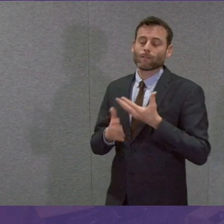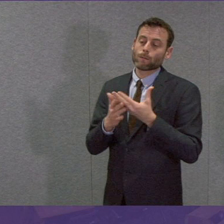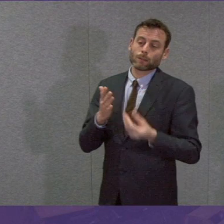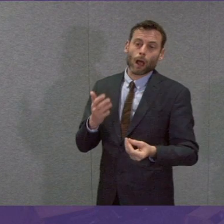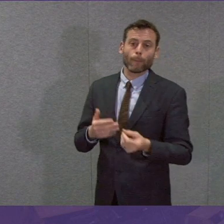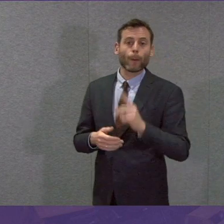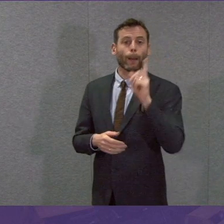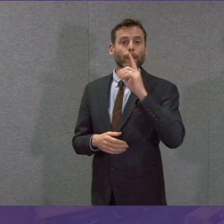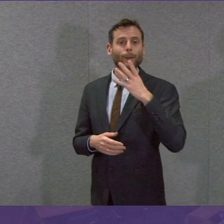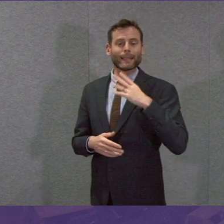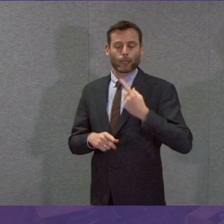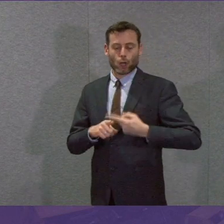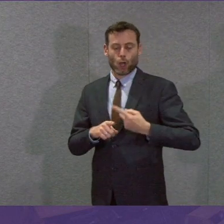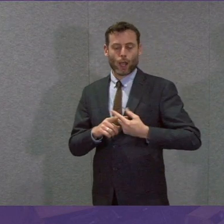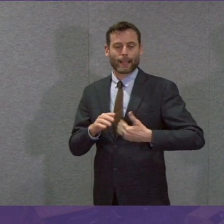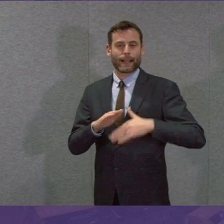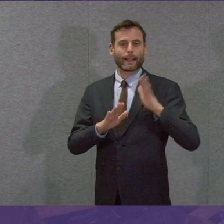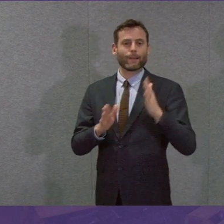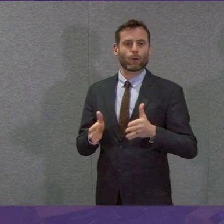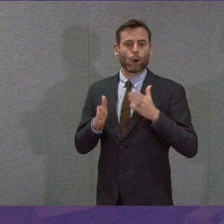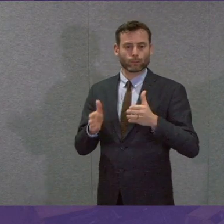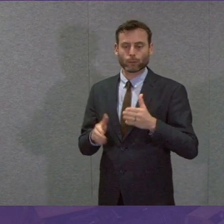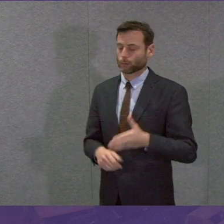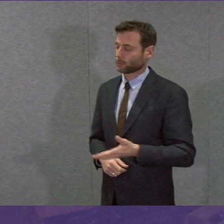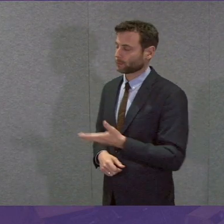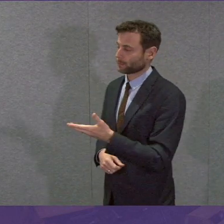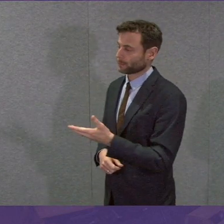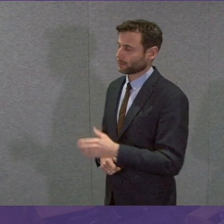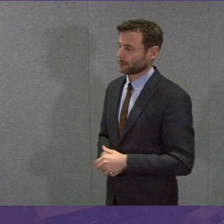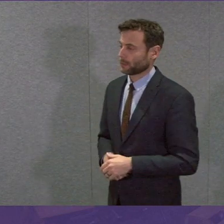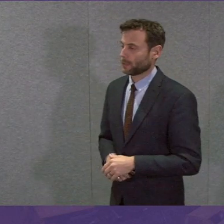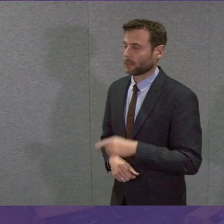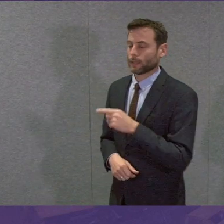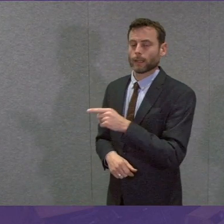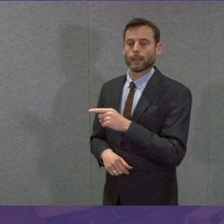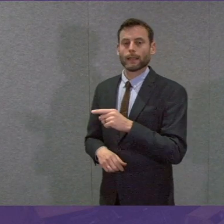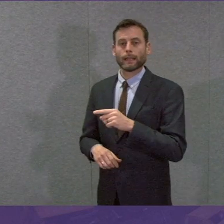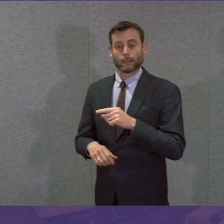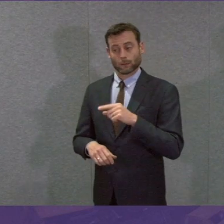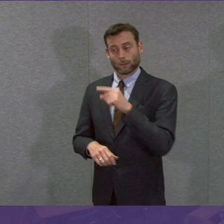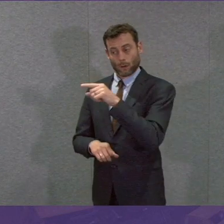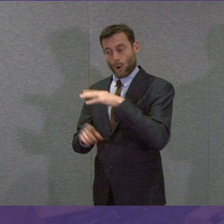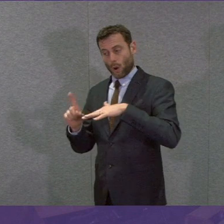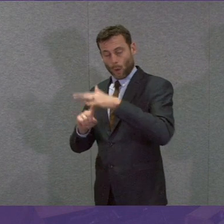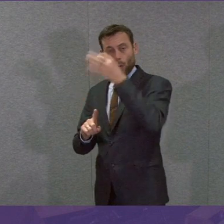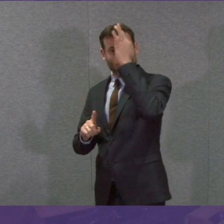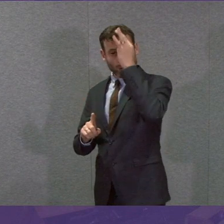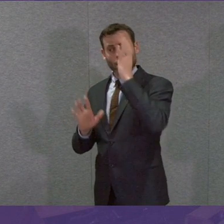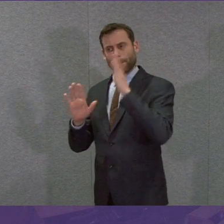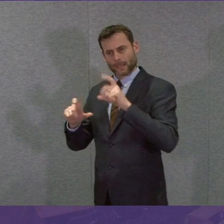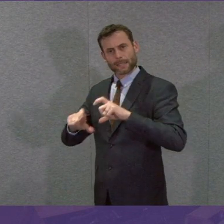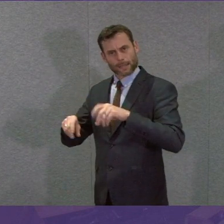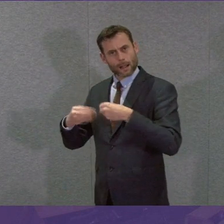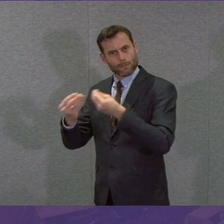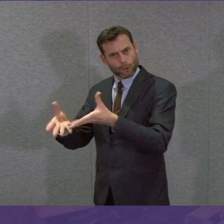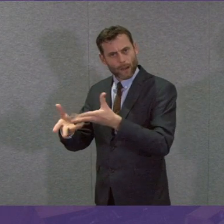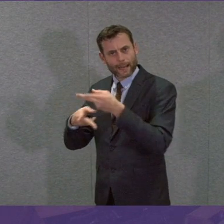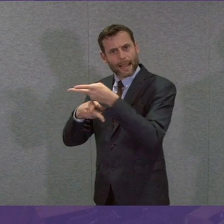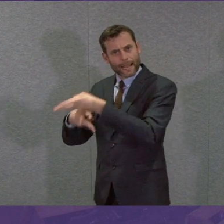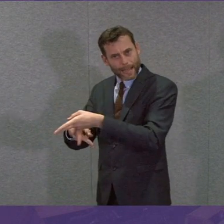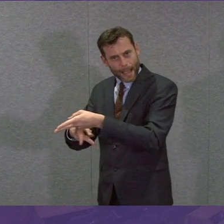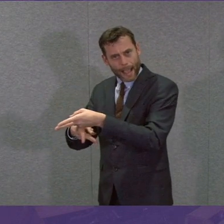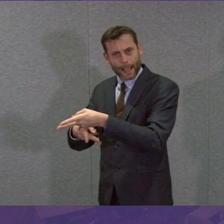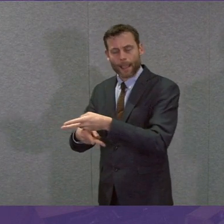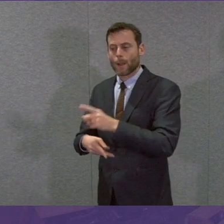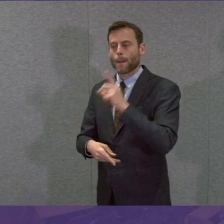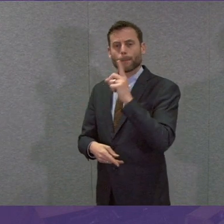The bill does not remove the obligation on local authorities to provide care. What it does is it removes the obligation to undertake